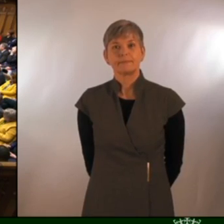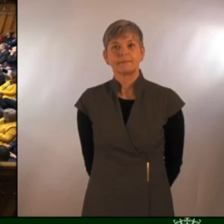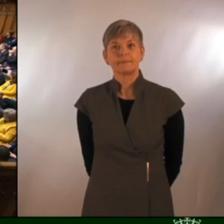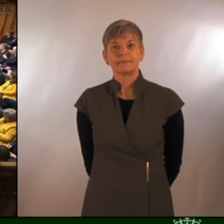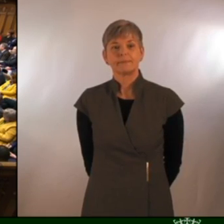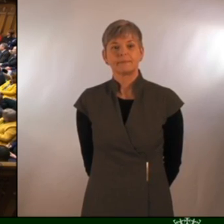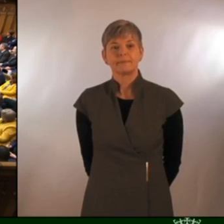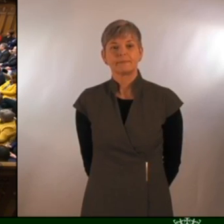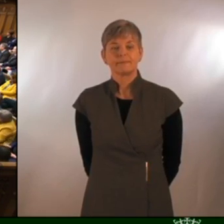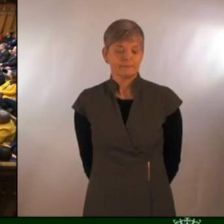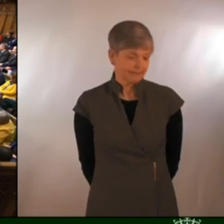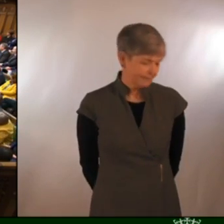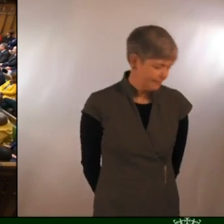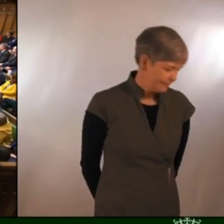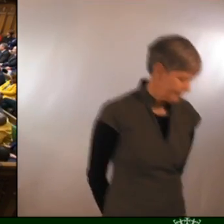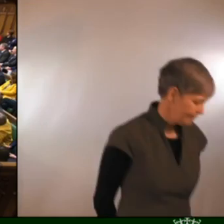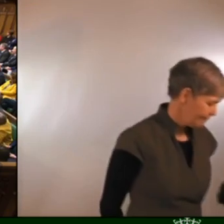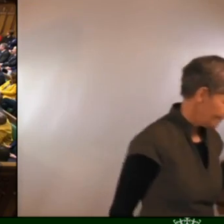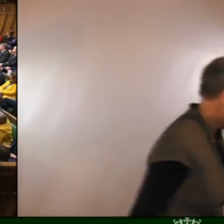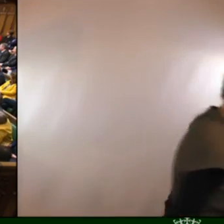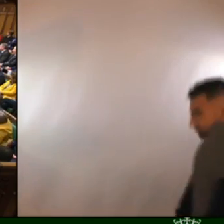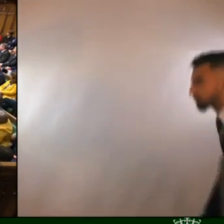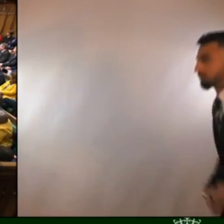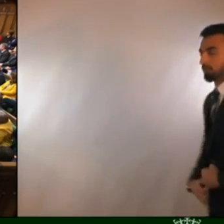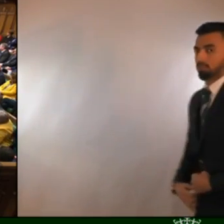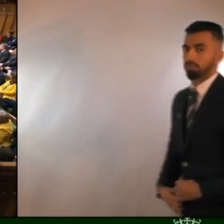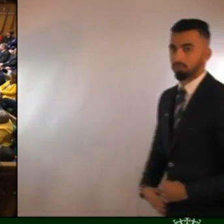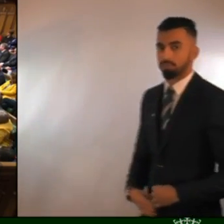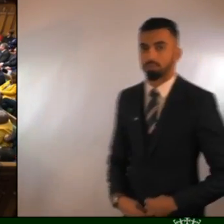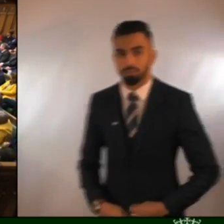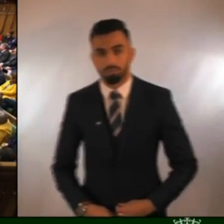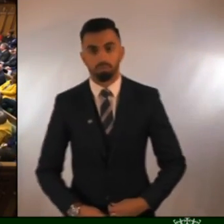luck. No points of order.